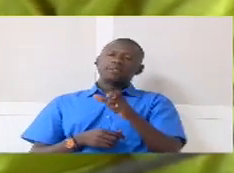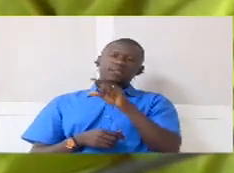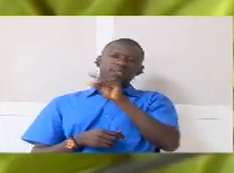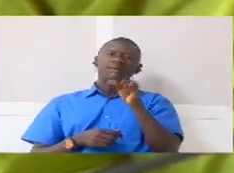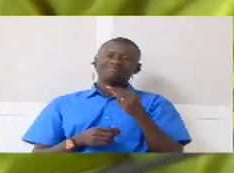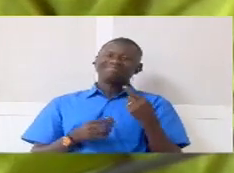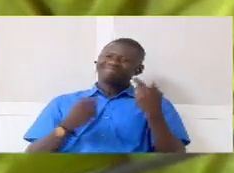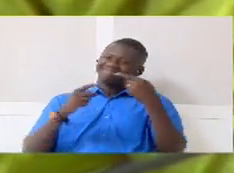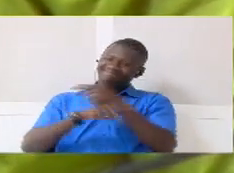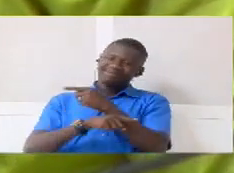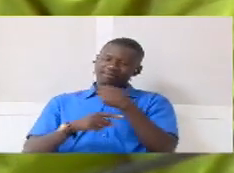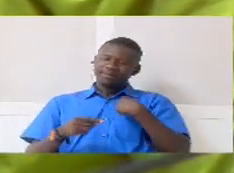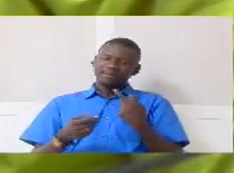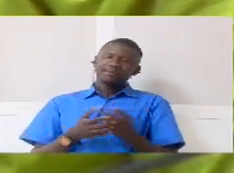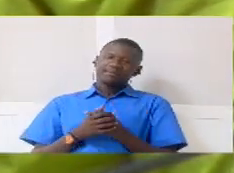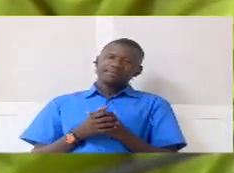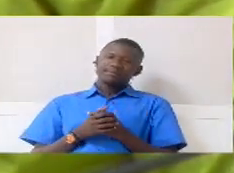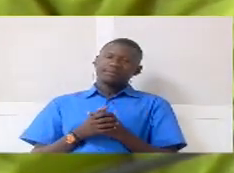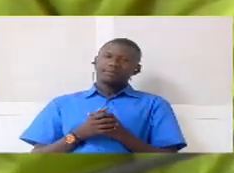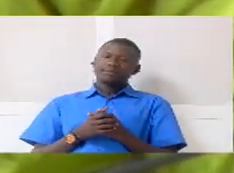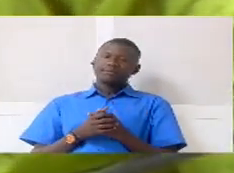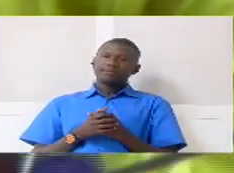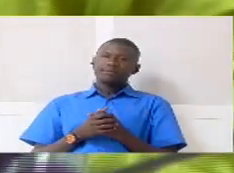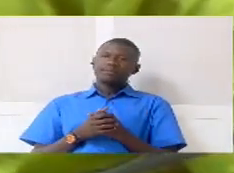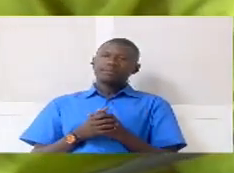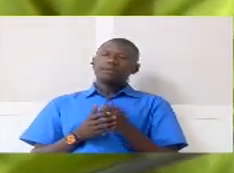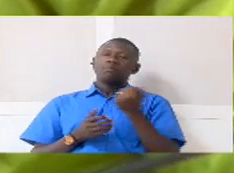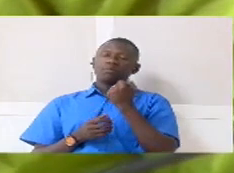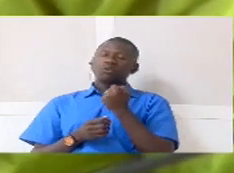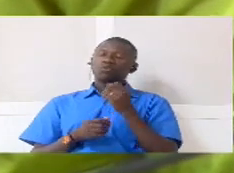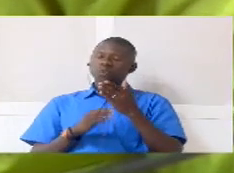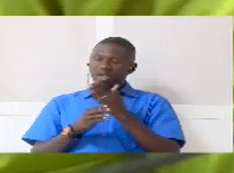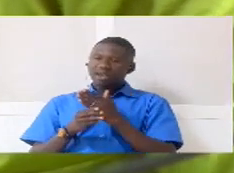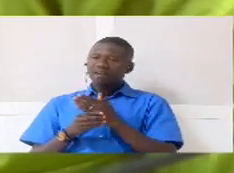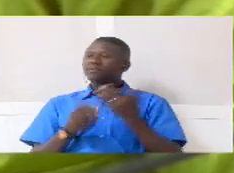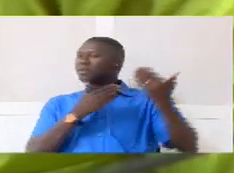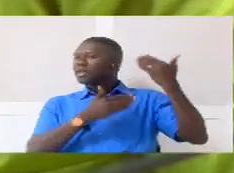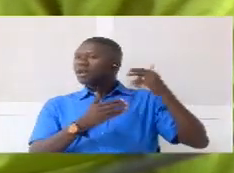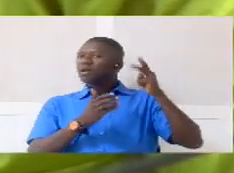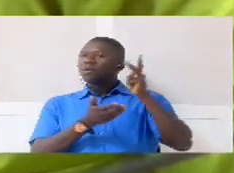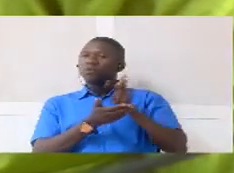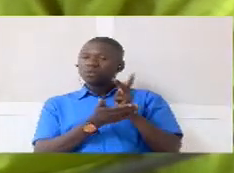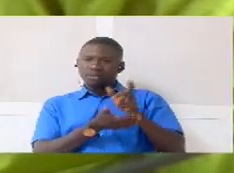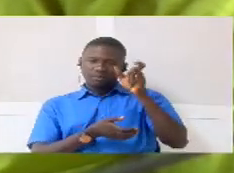We've had previous witnesses who came here and narrated instances.